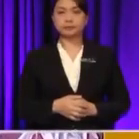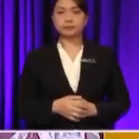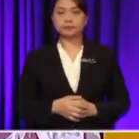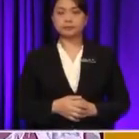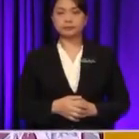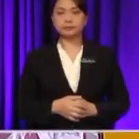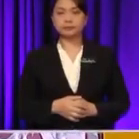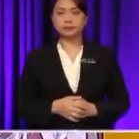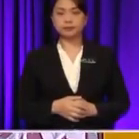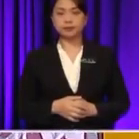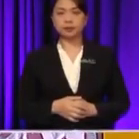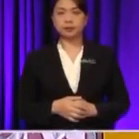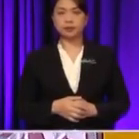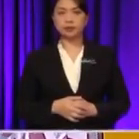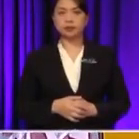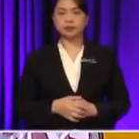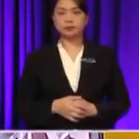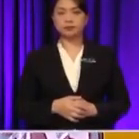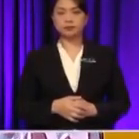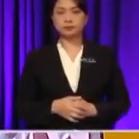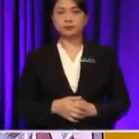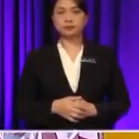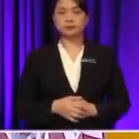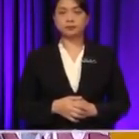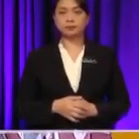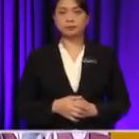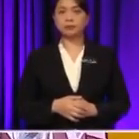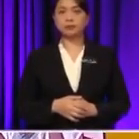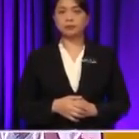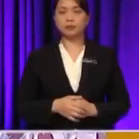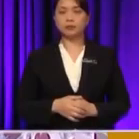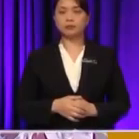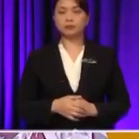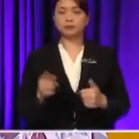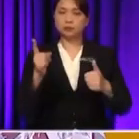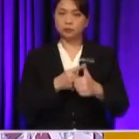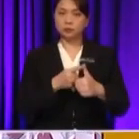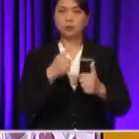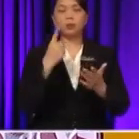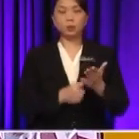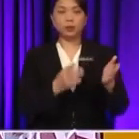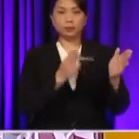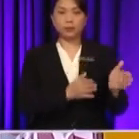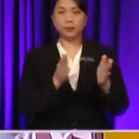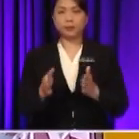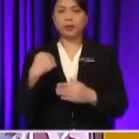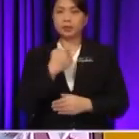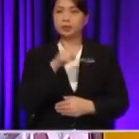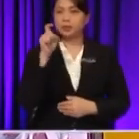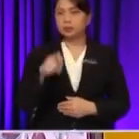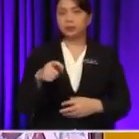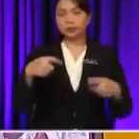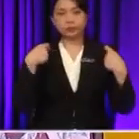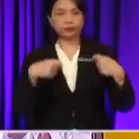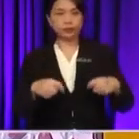Plus. Okay? Mm-hmm. All right, first, while planning, we need to try to drafting